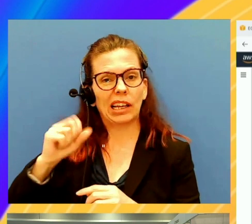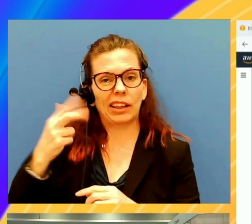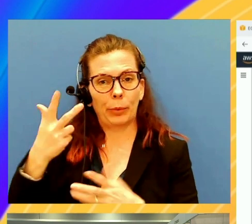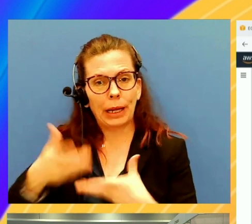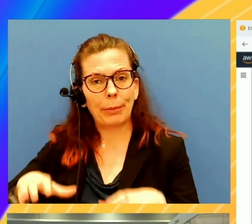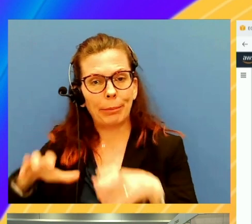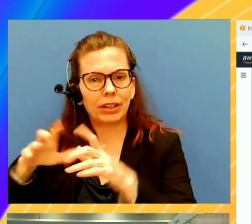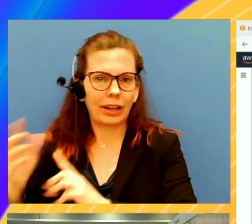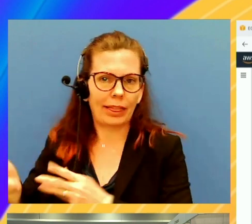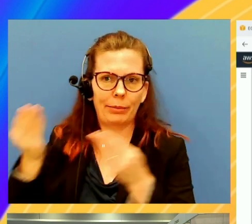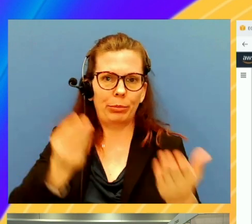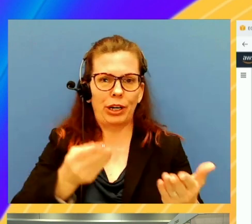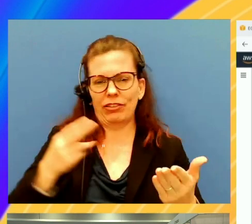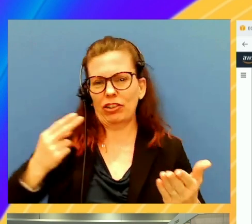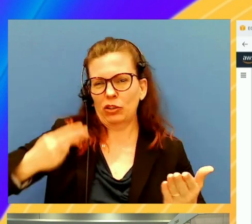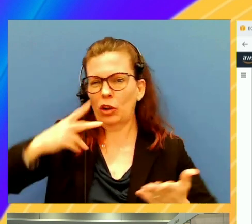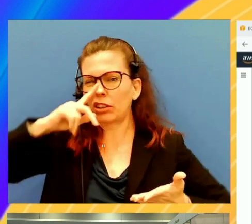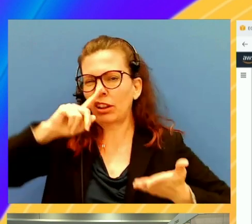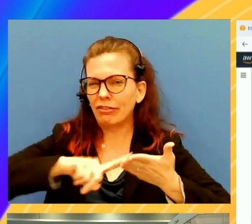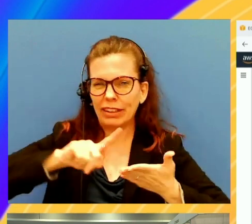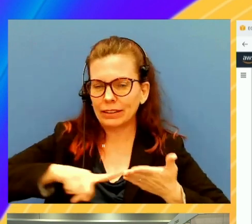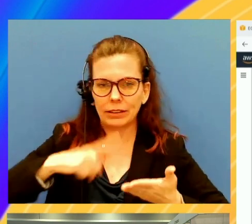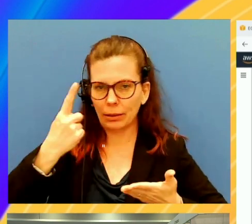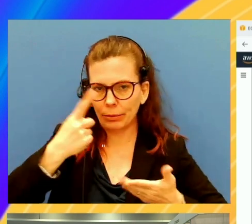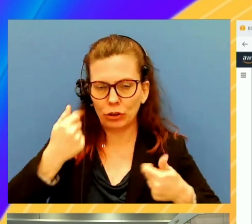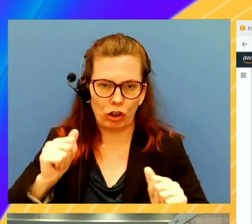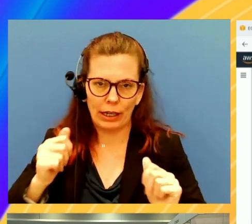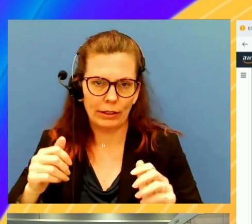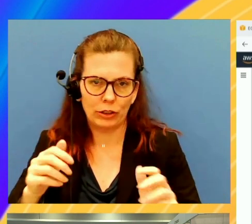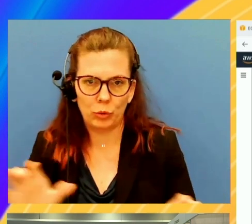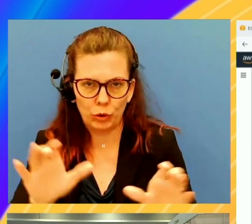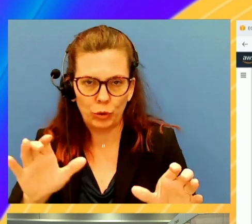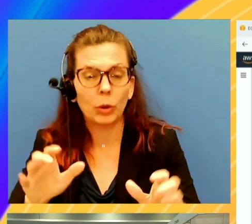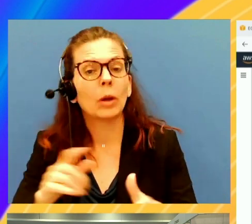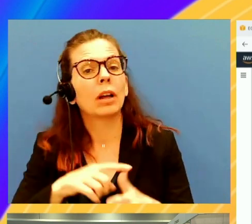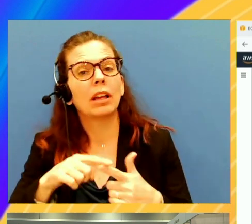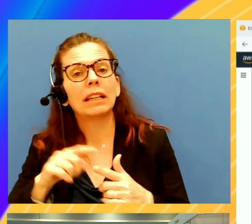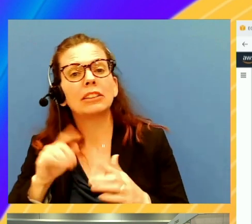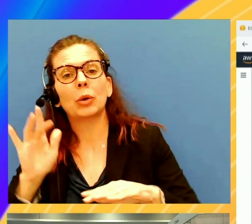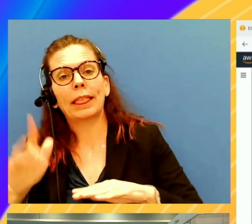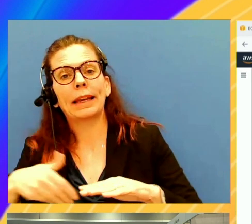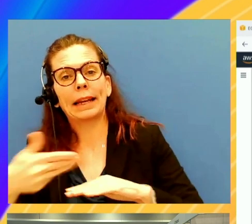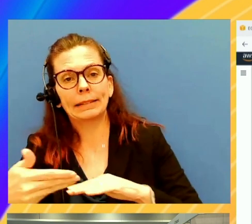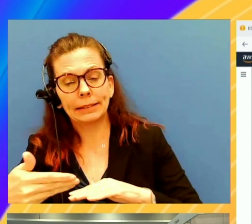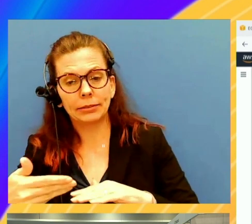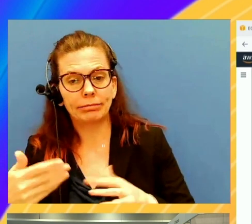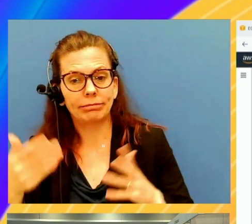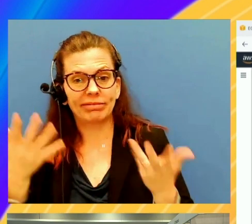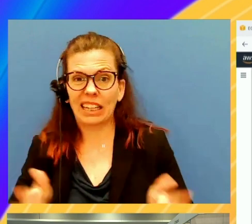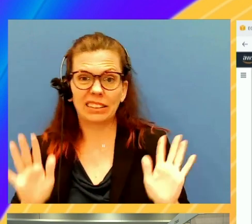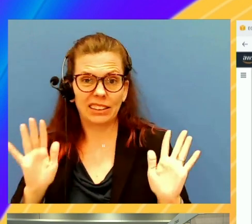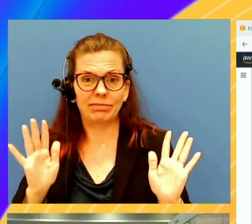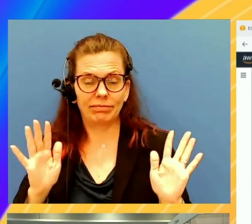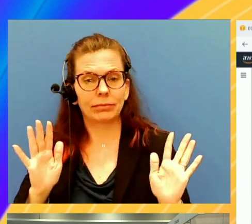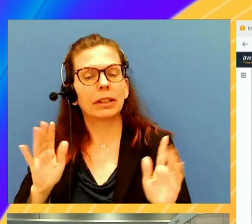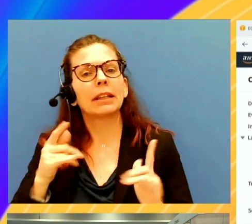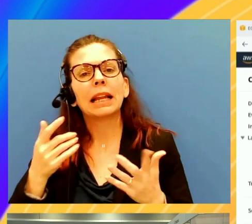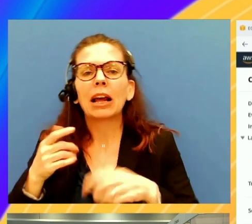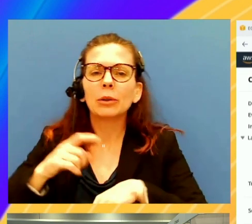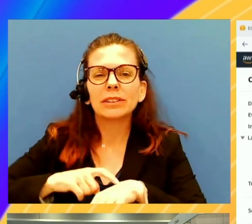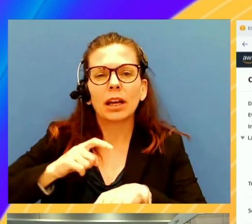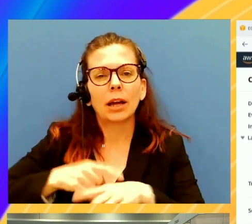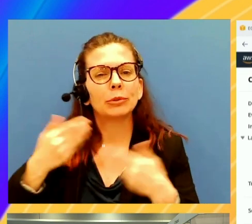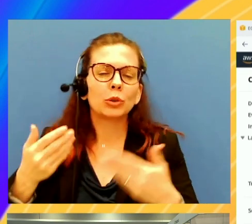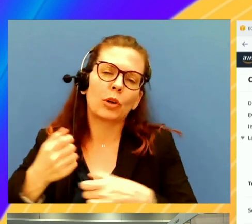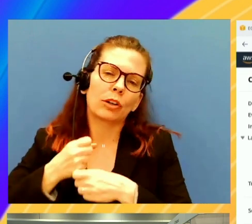if historical investigation is something that you're trying to do. And you click next, and that's it. It'll take some time to create